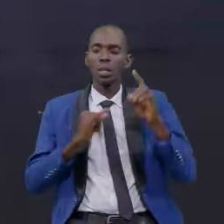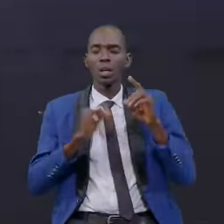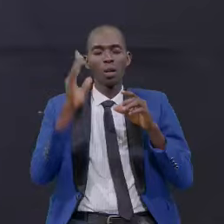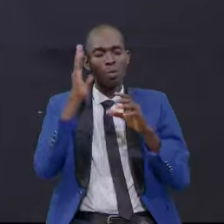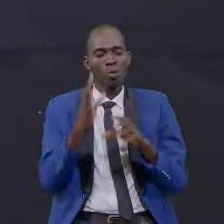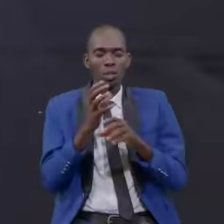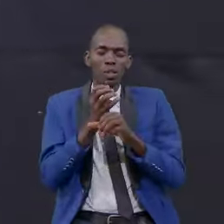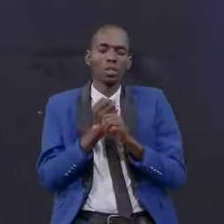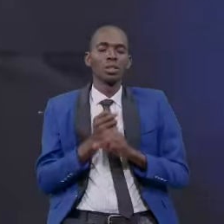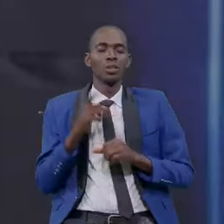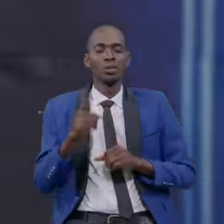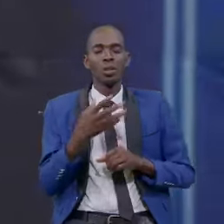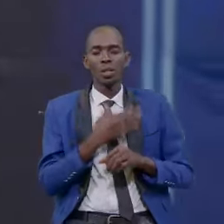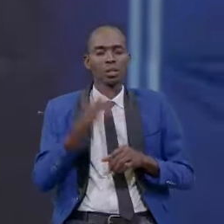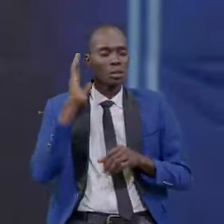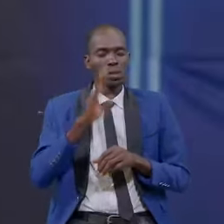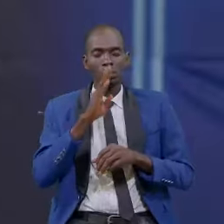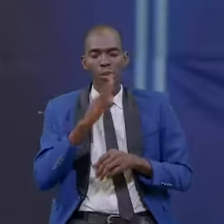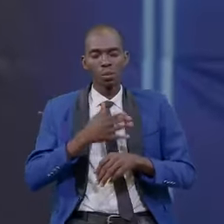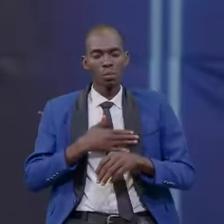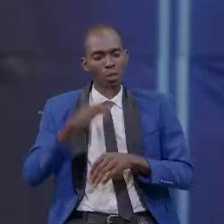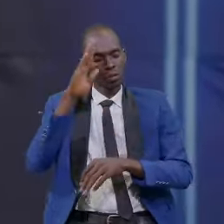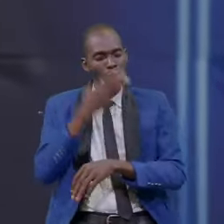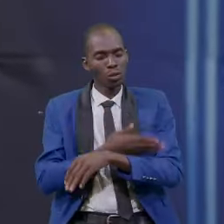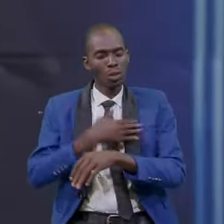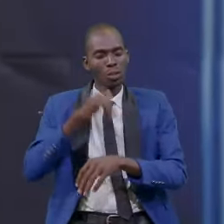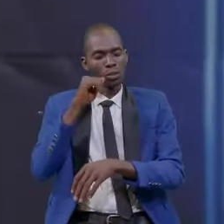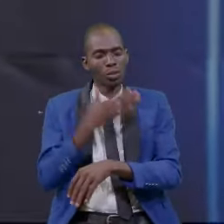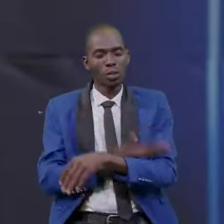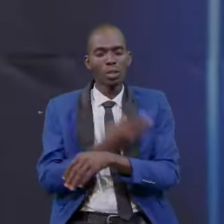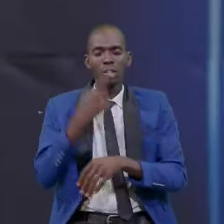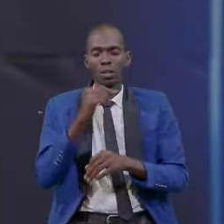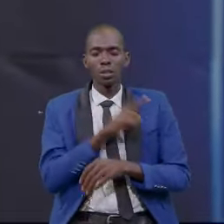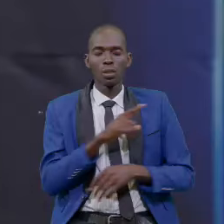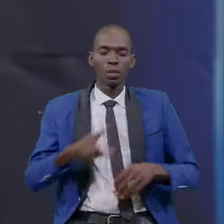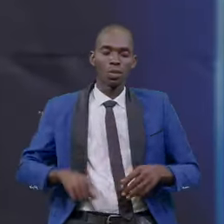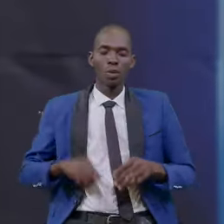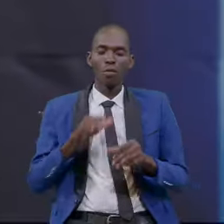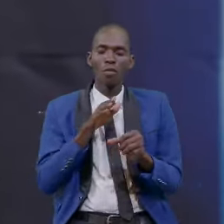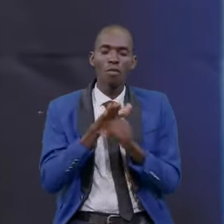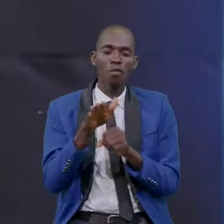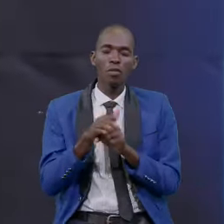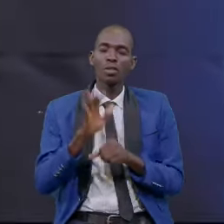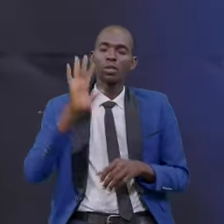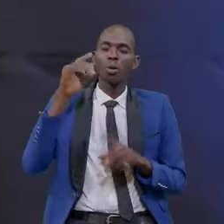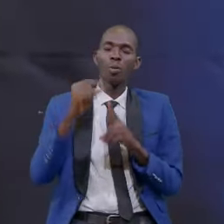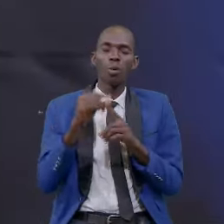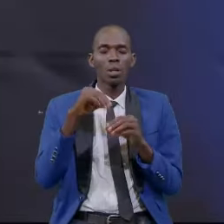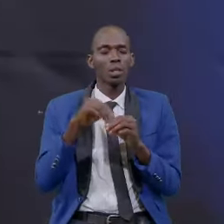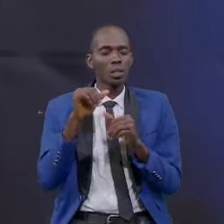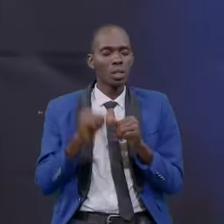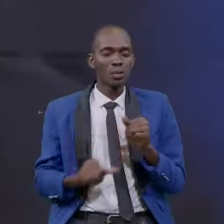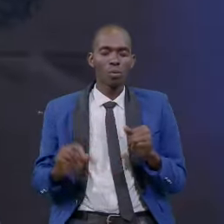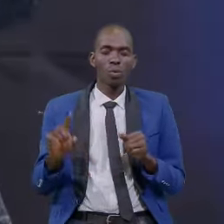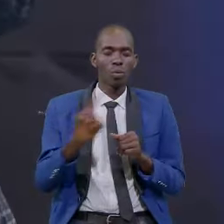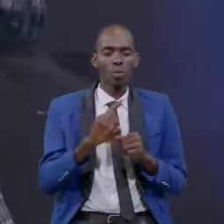my sons and my daughters, said the Lord. Fulfill your word in every heart, every life here